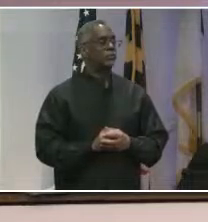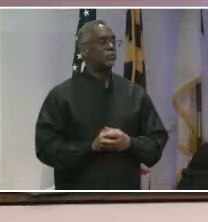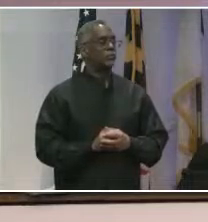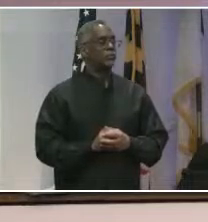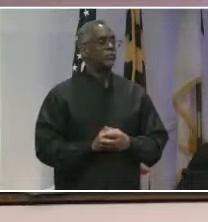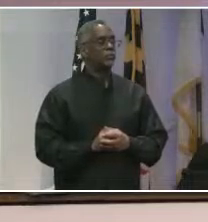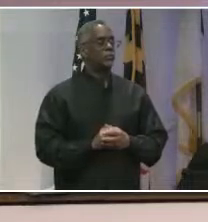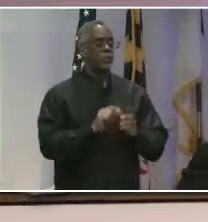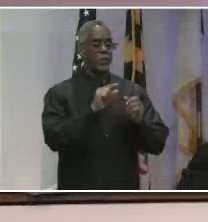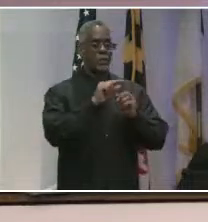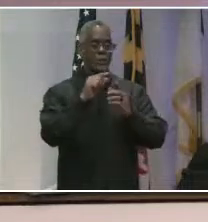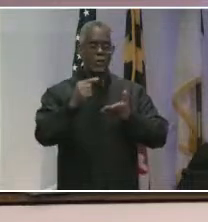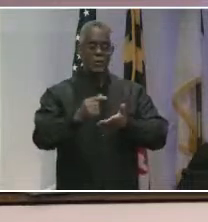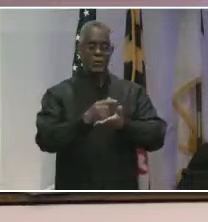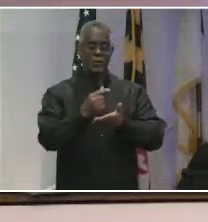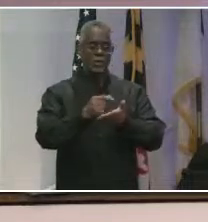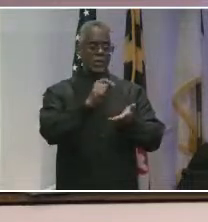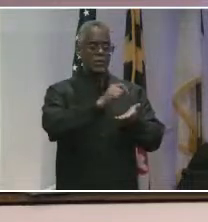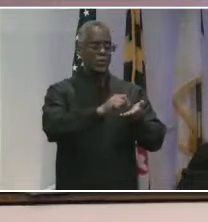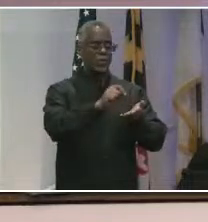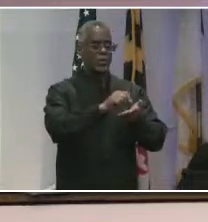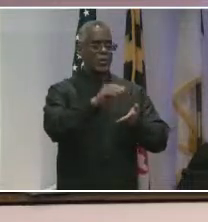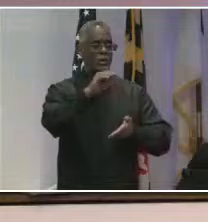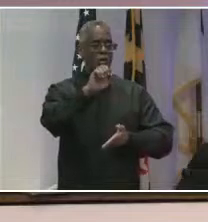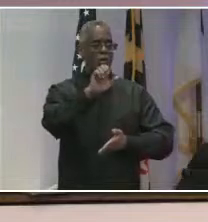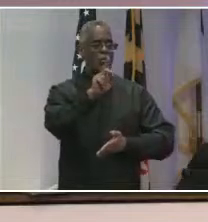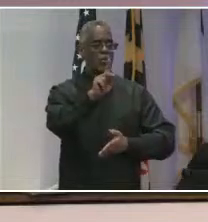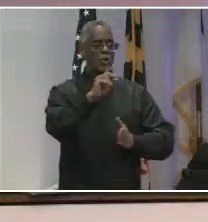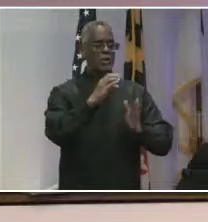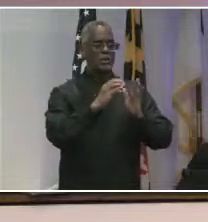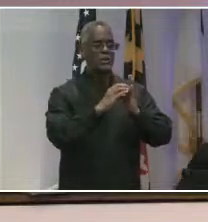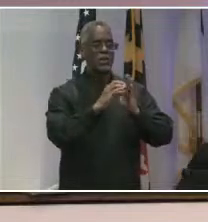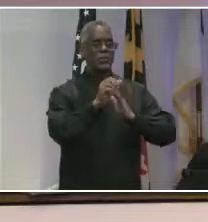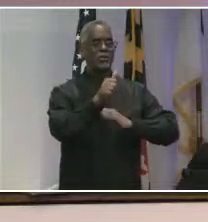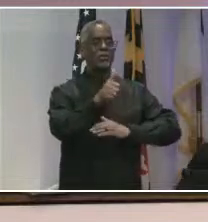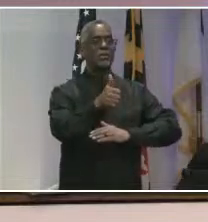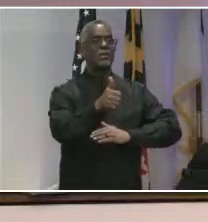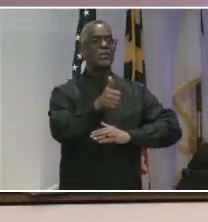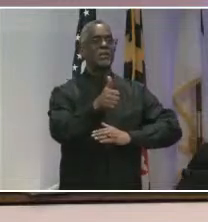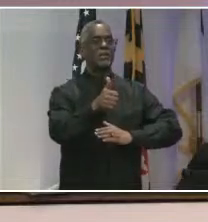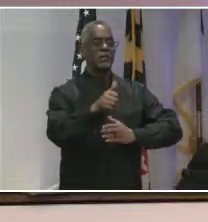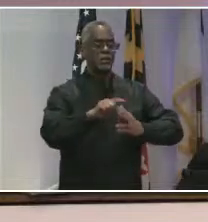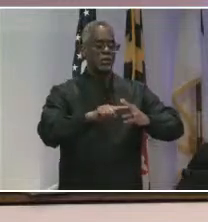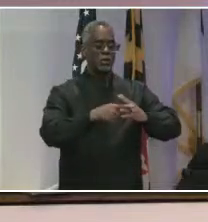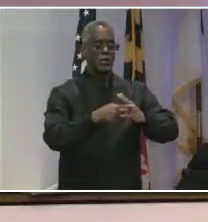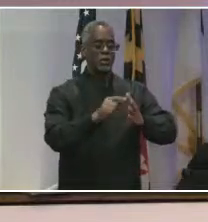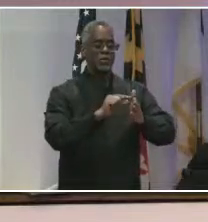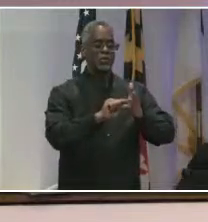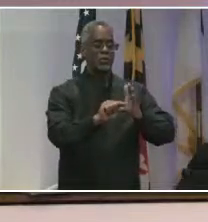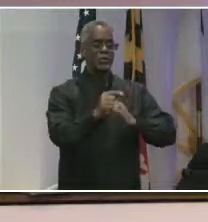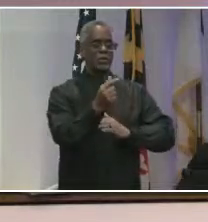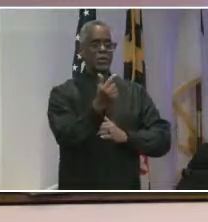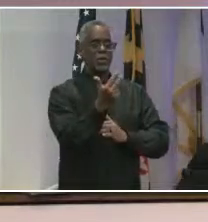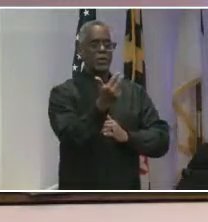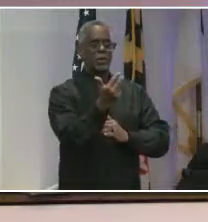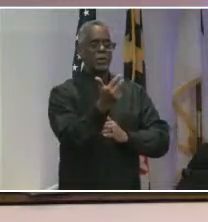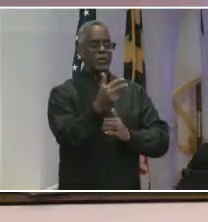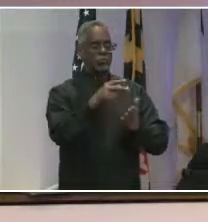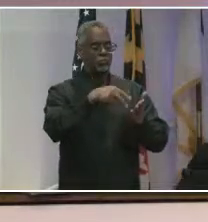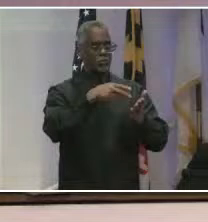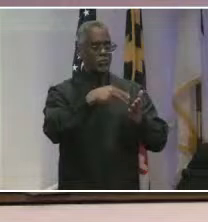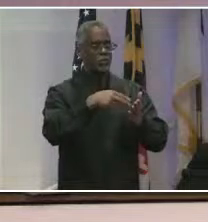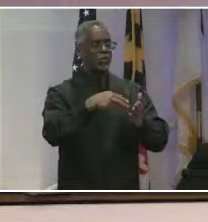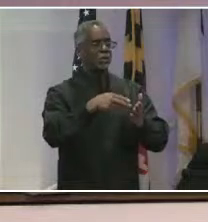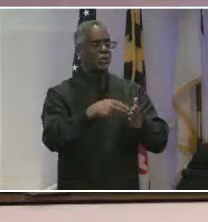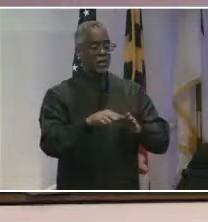Hear the words of the gospel written in Mark chapter 10, beginning at the 13th verse. And it reads this way, and they